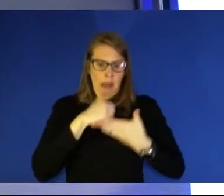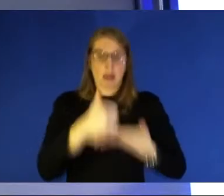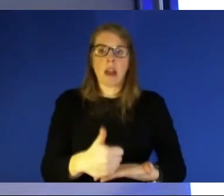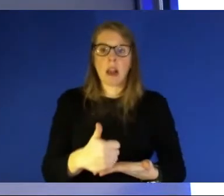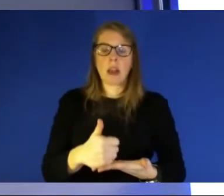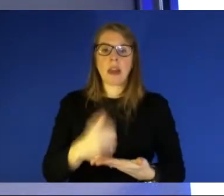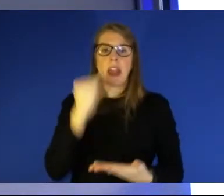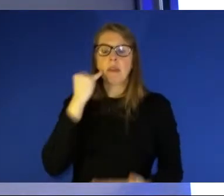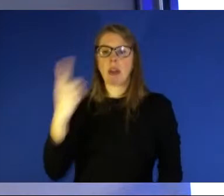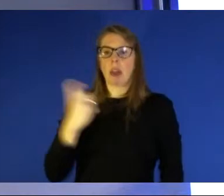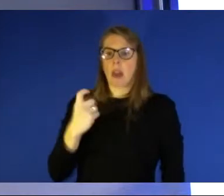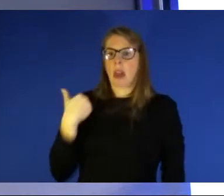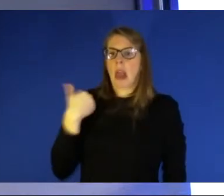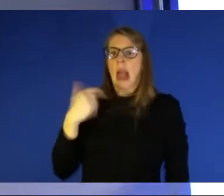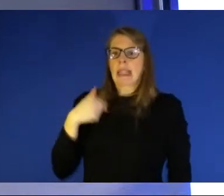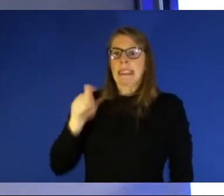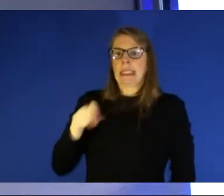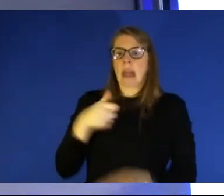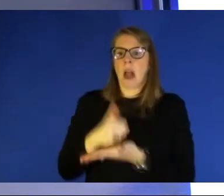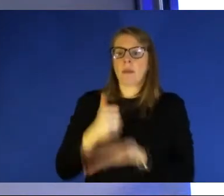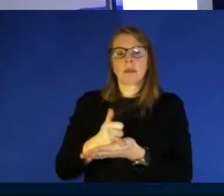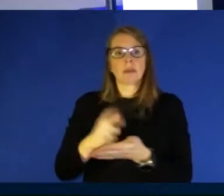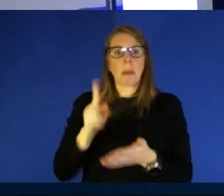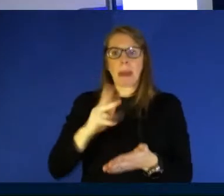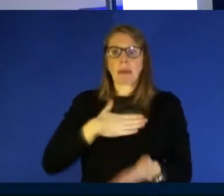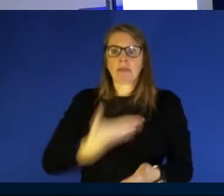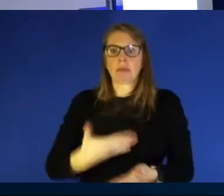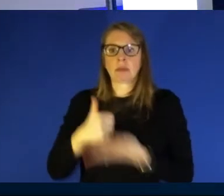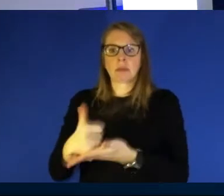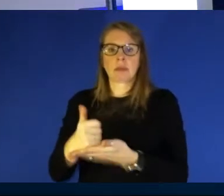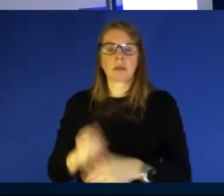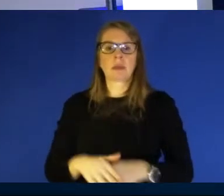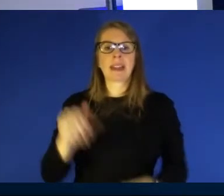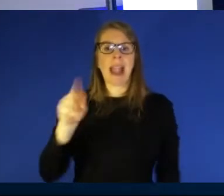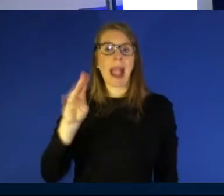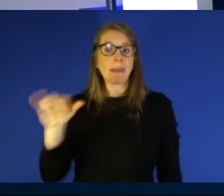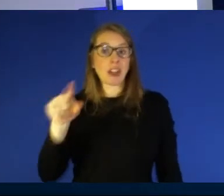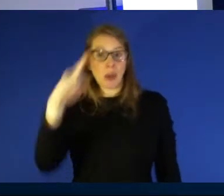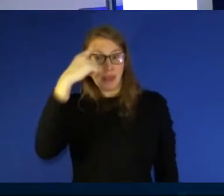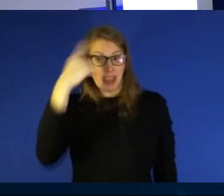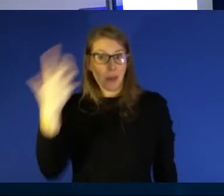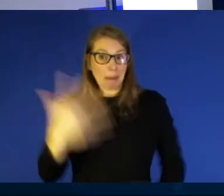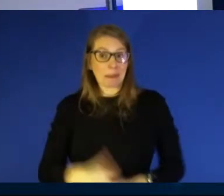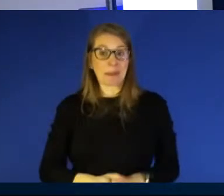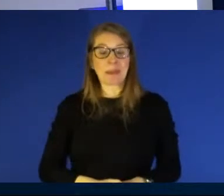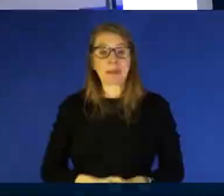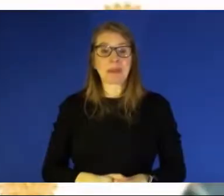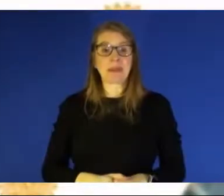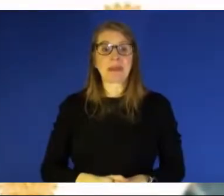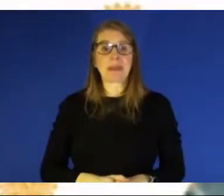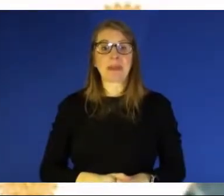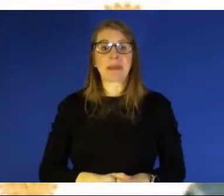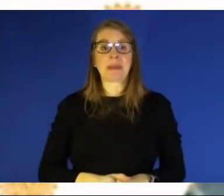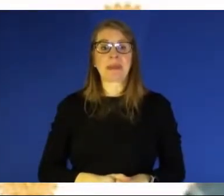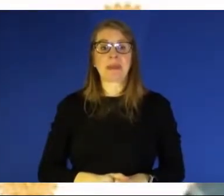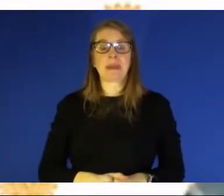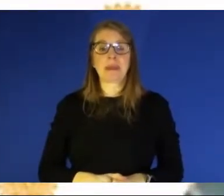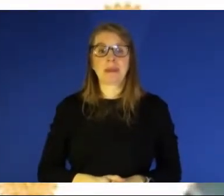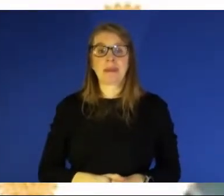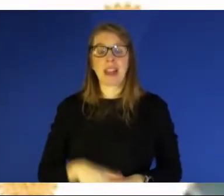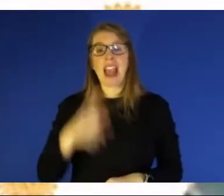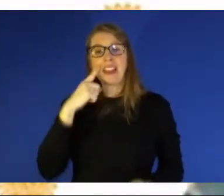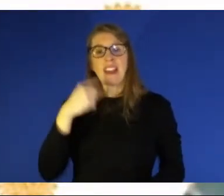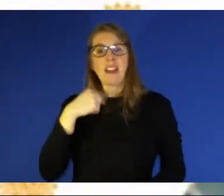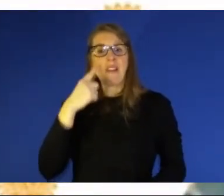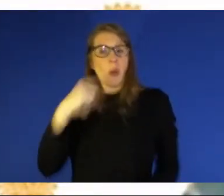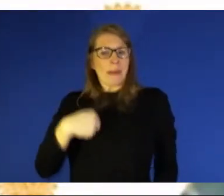help, they're going to want to help you. Yes. Amy, what's on your mind as we close out the show? For me, it's